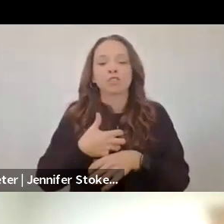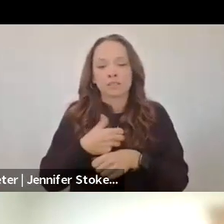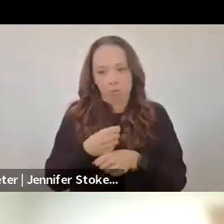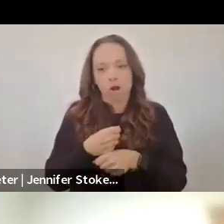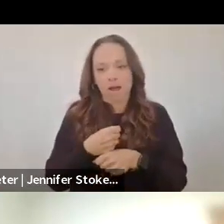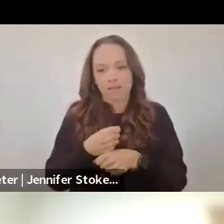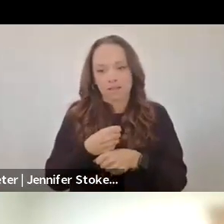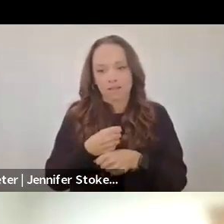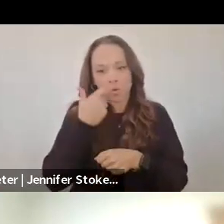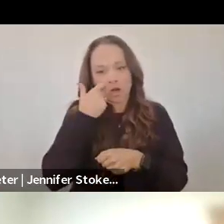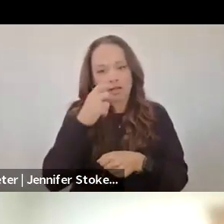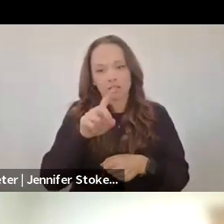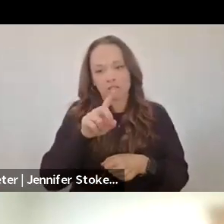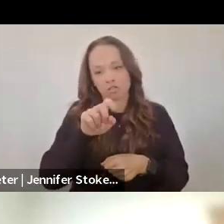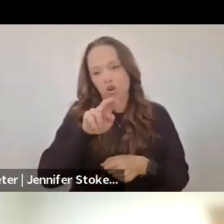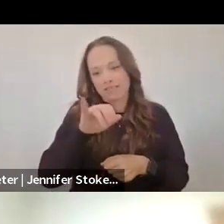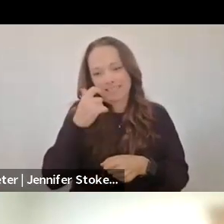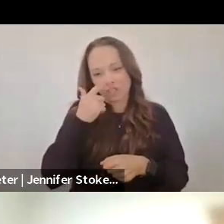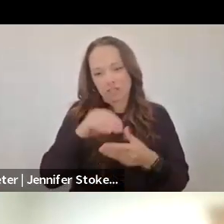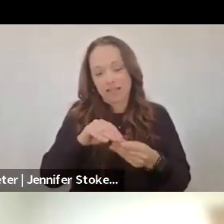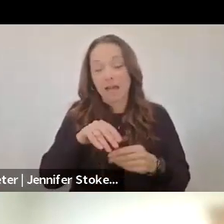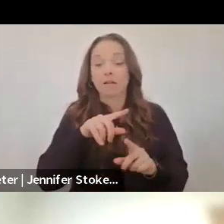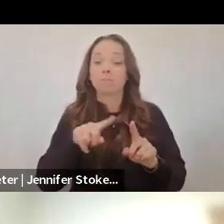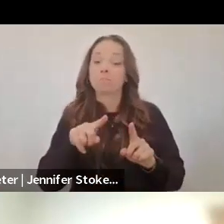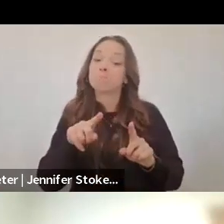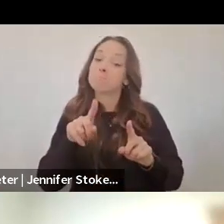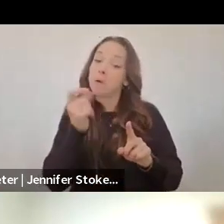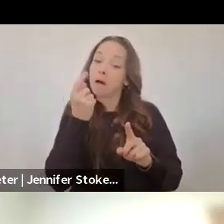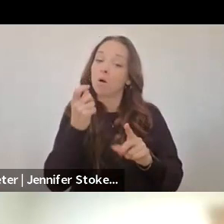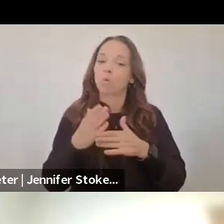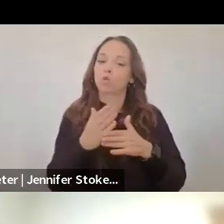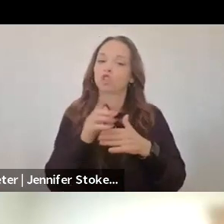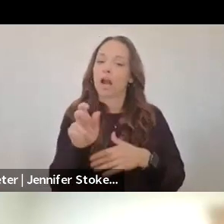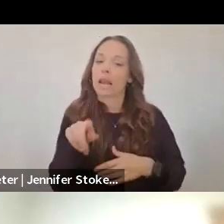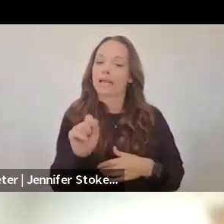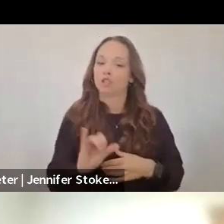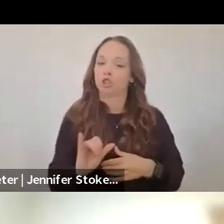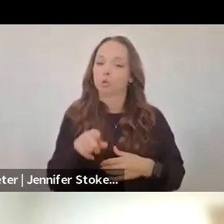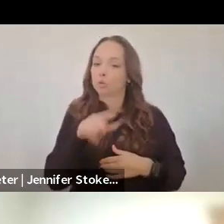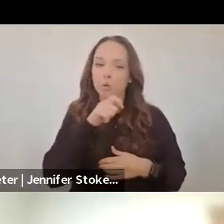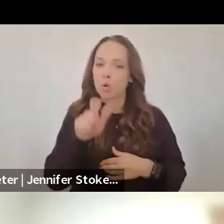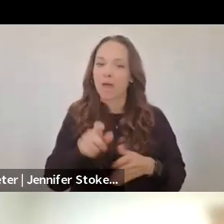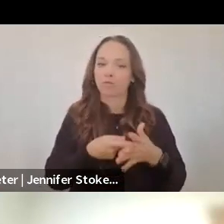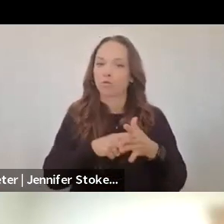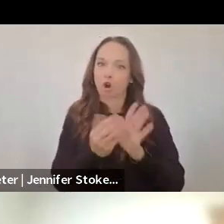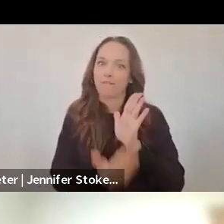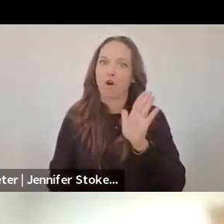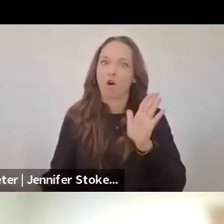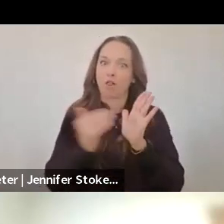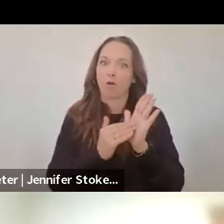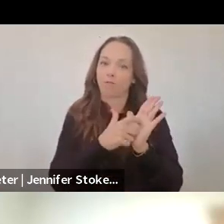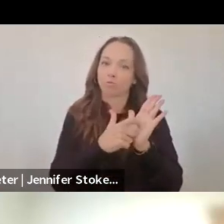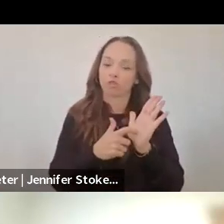just talked about. And we will share links to information because you don't have to start from scratch. And basically,